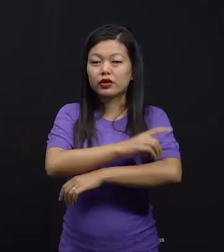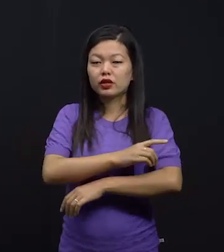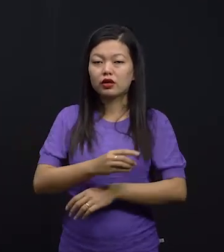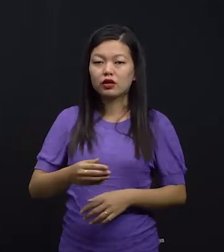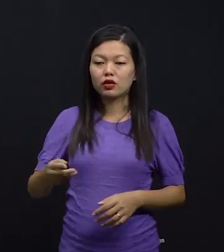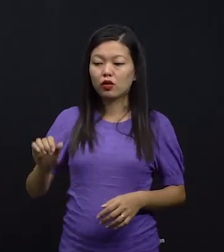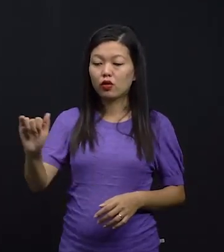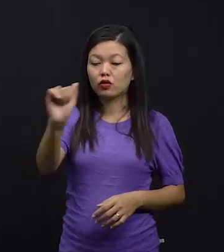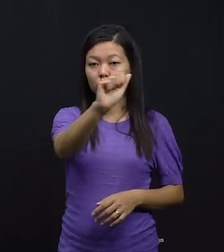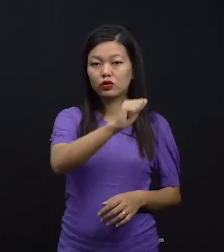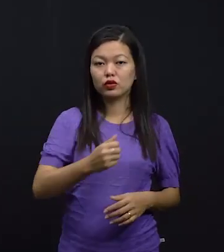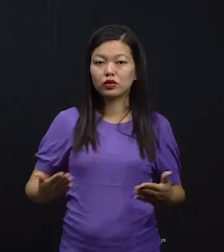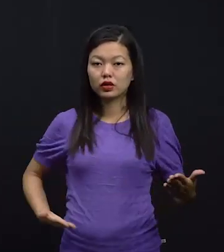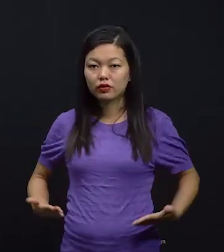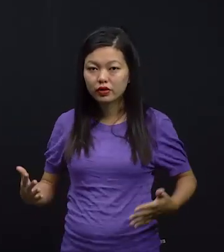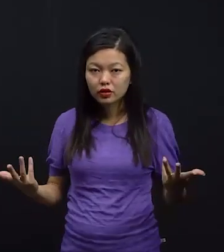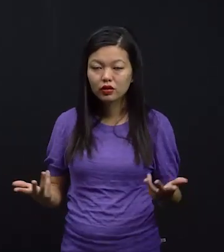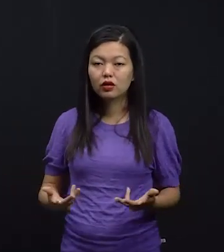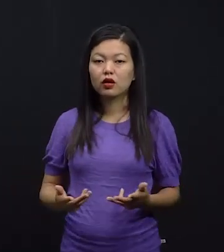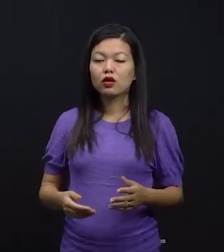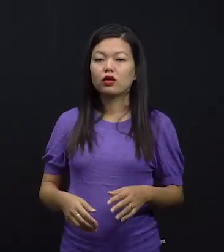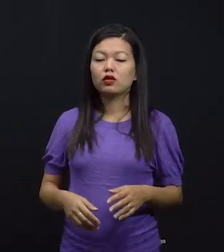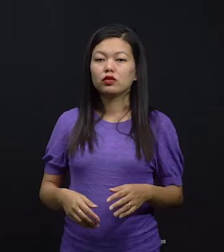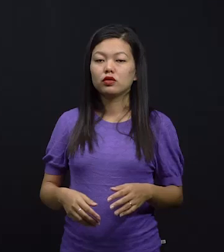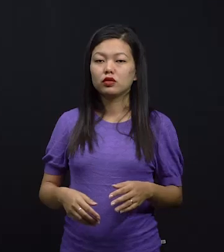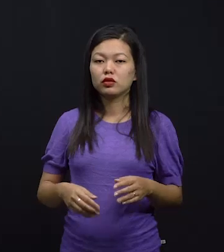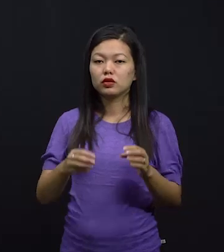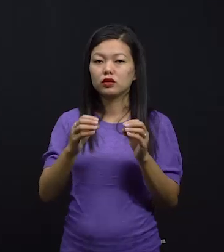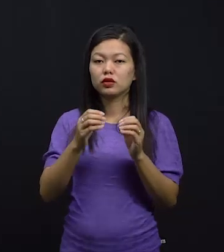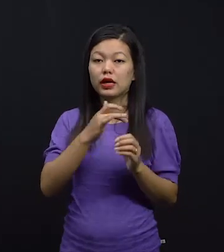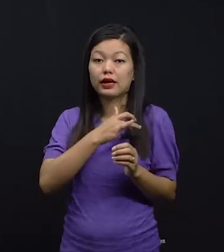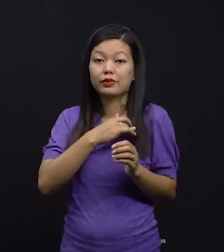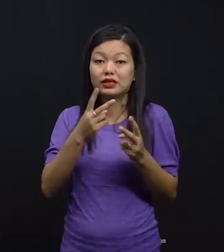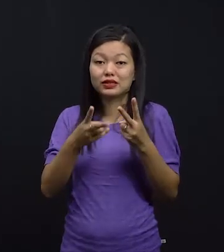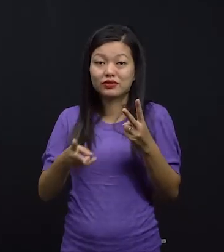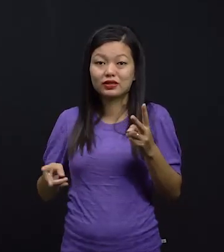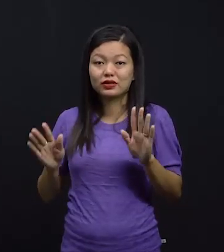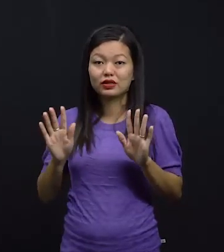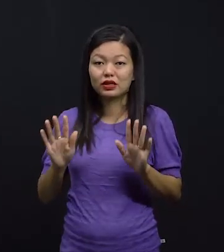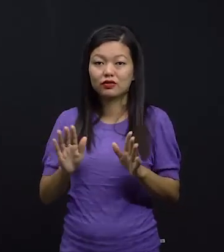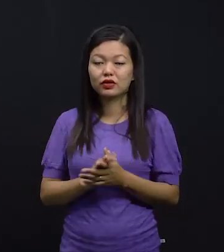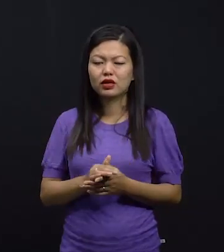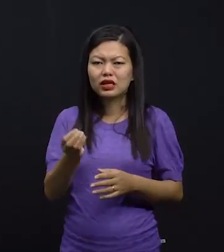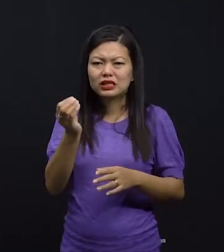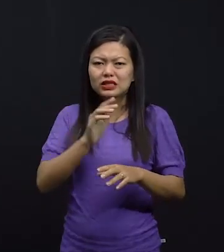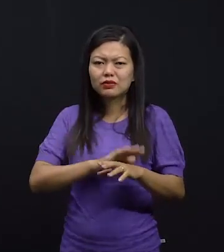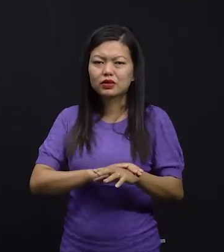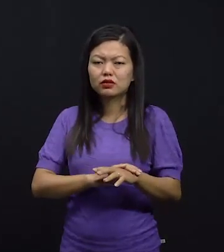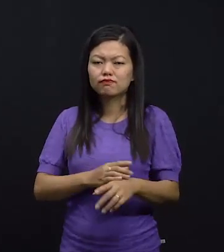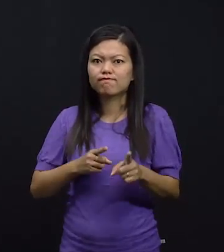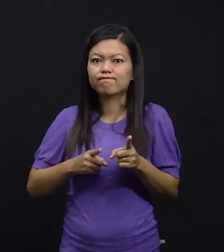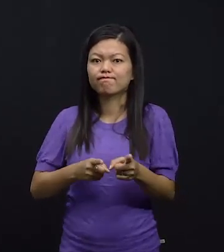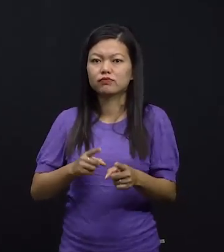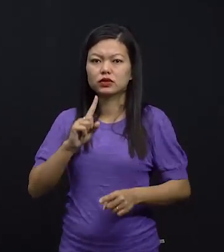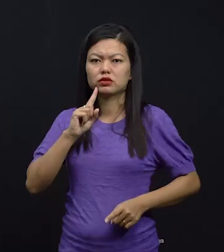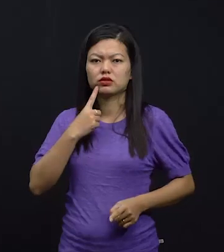are influencing you to join something which is not good. In those areas you can be a brute person, but you can